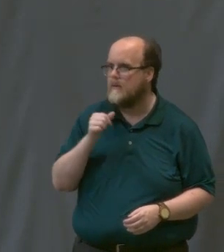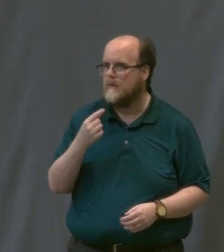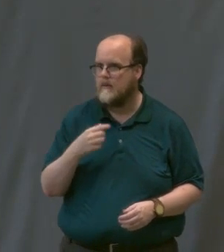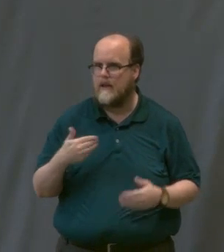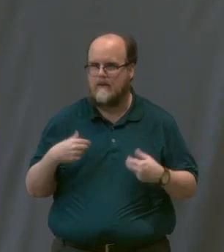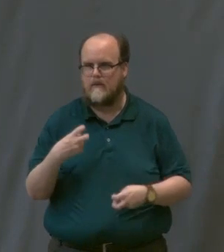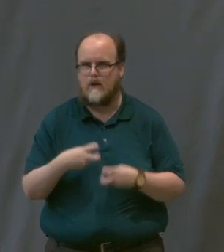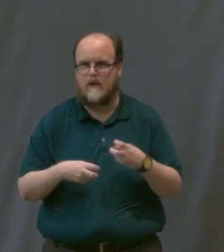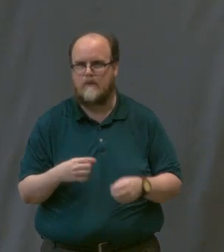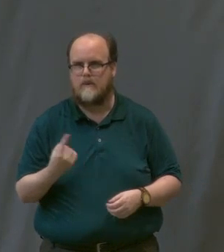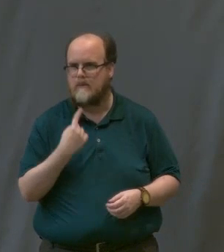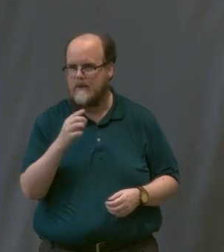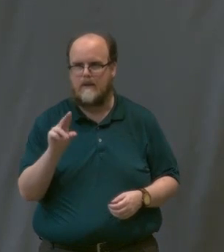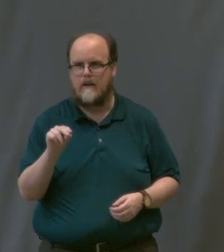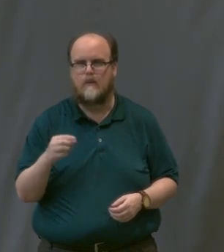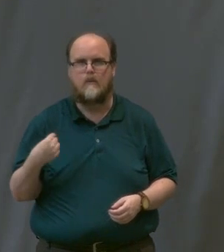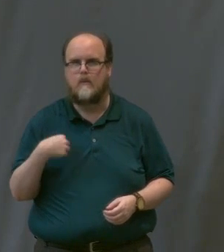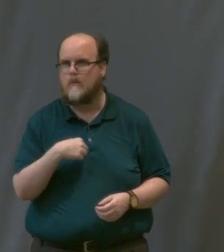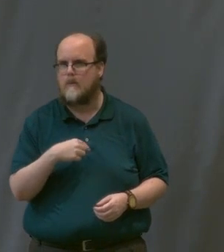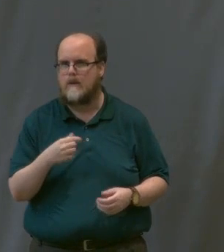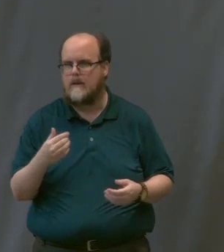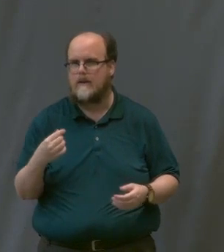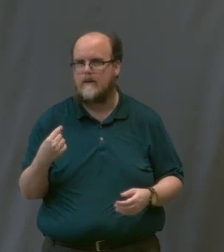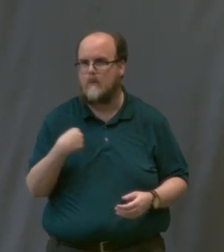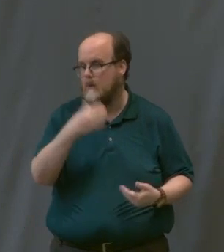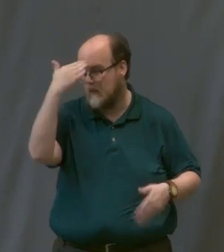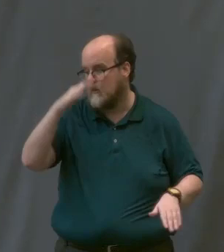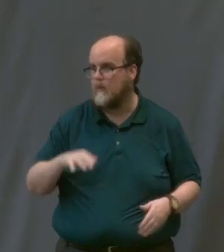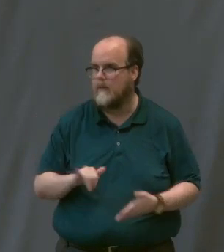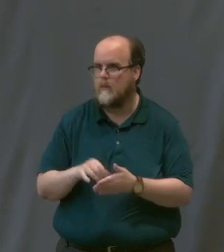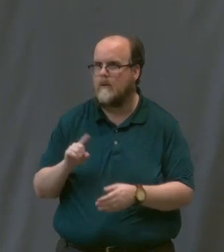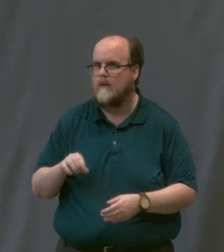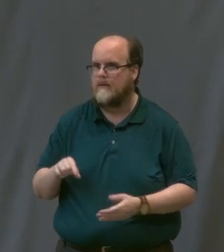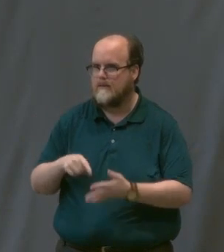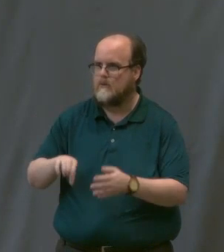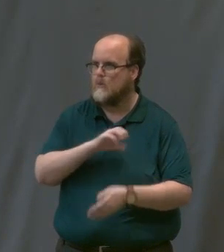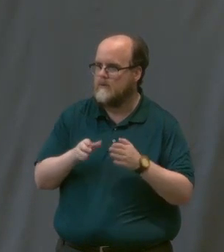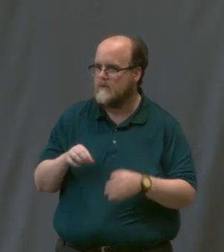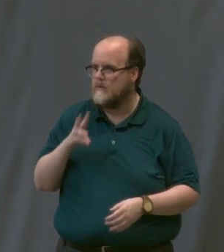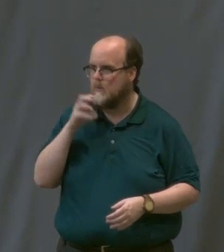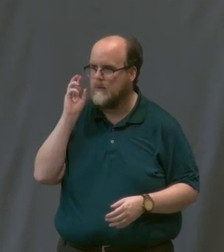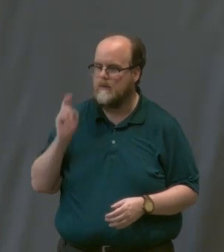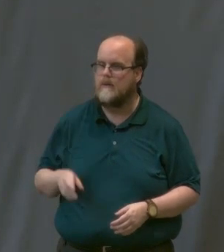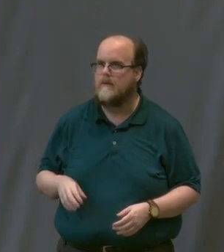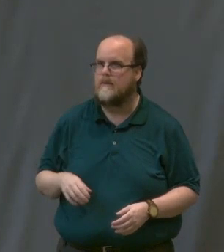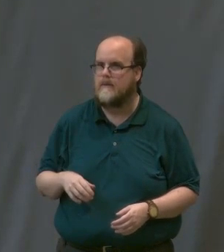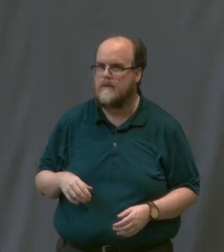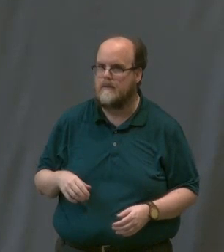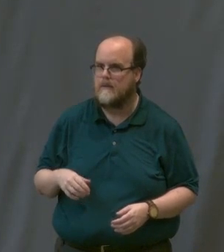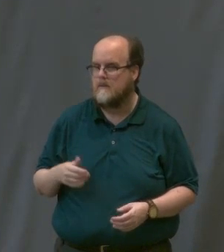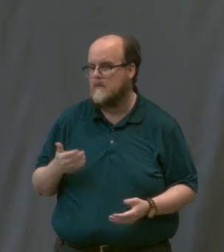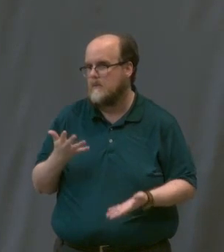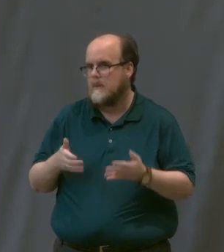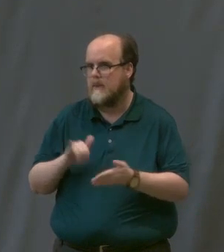someone saying it isn't. We don't really know, but that's where these Christians were. That's where their souls were. It stands to reason that may be